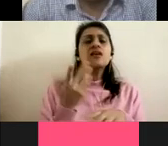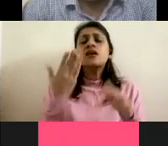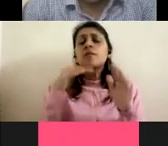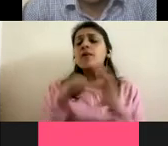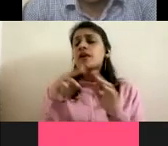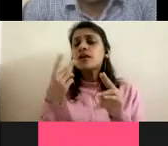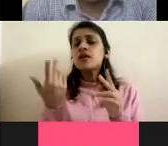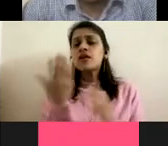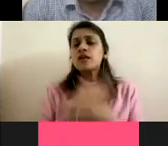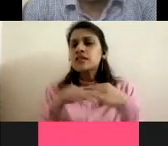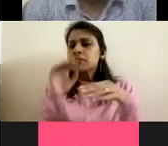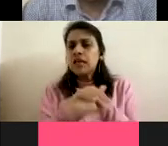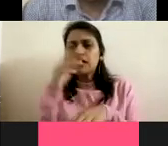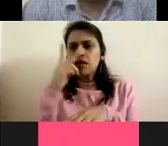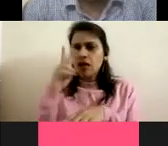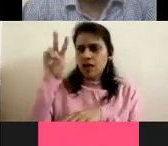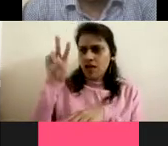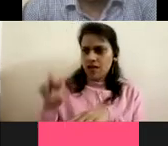no.